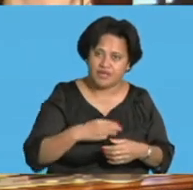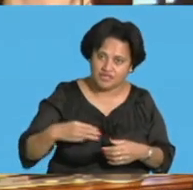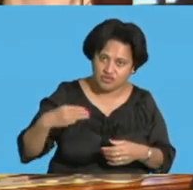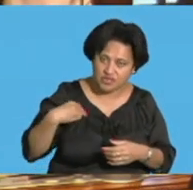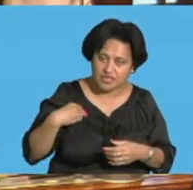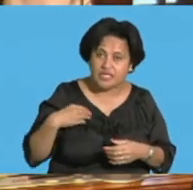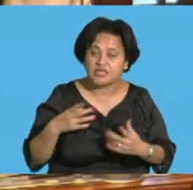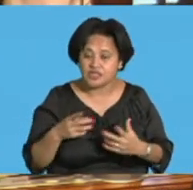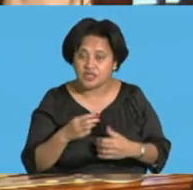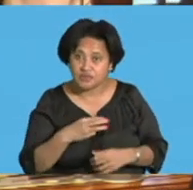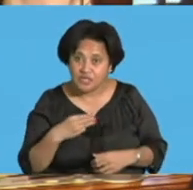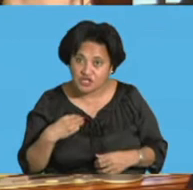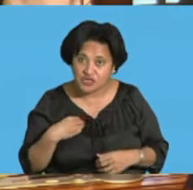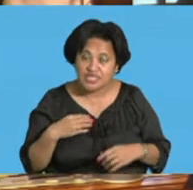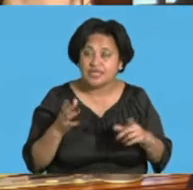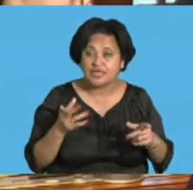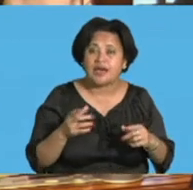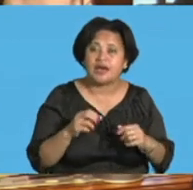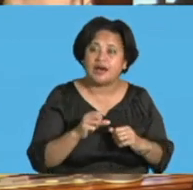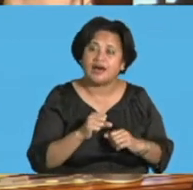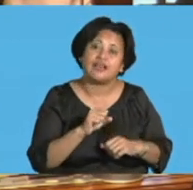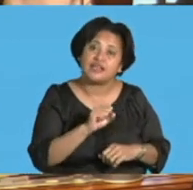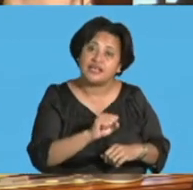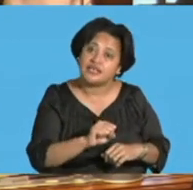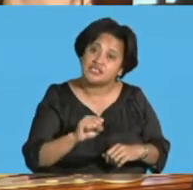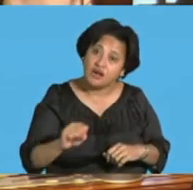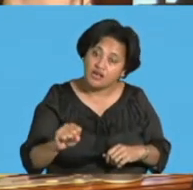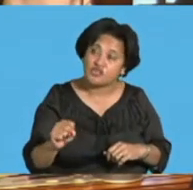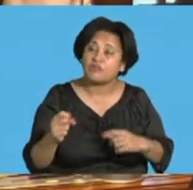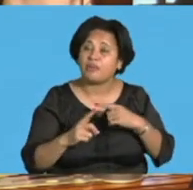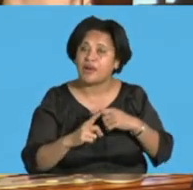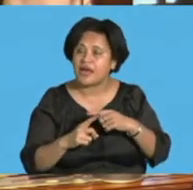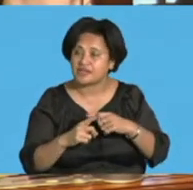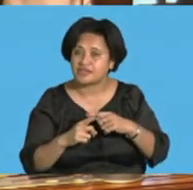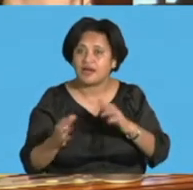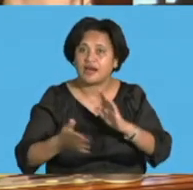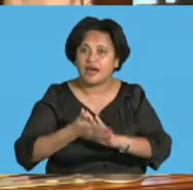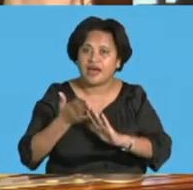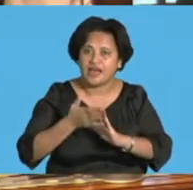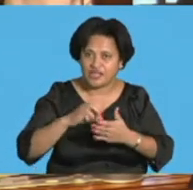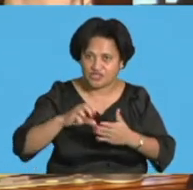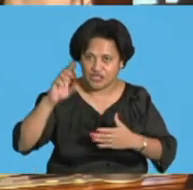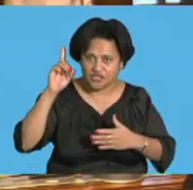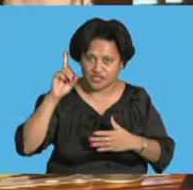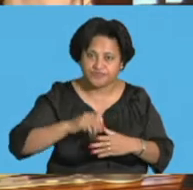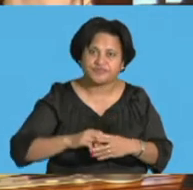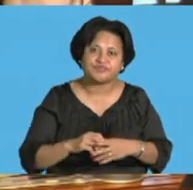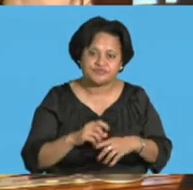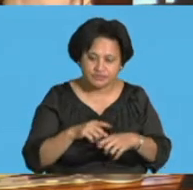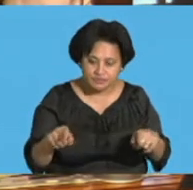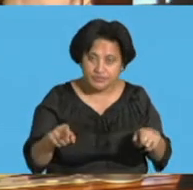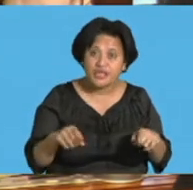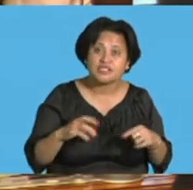the ministry, TSLB and higher education. This has shown an increase to 1 billion in this current financial year from a base